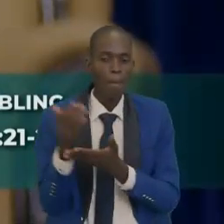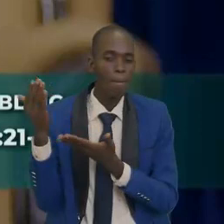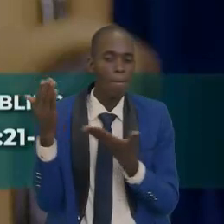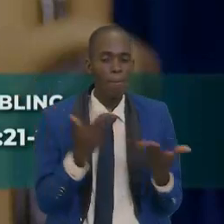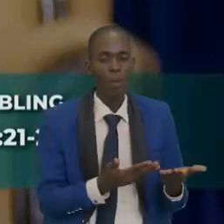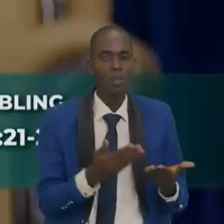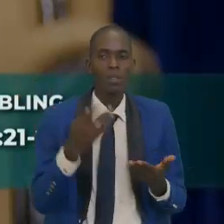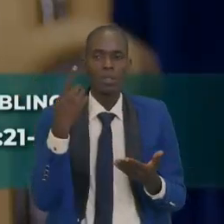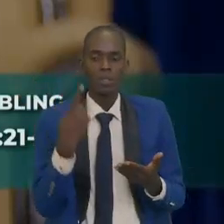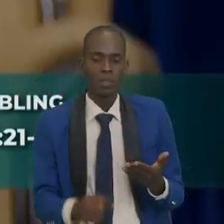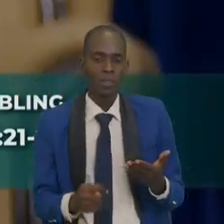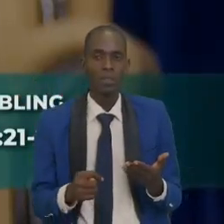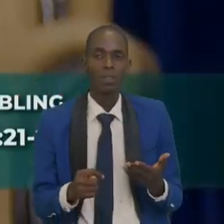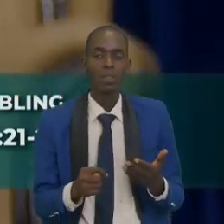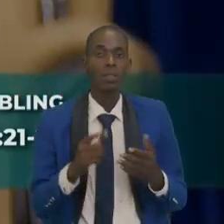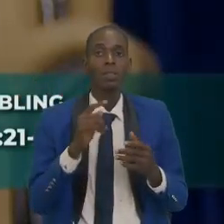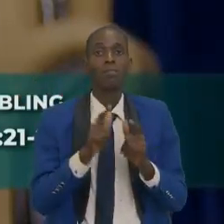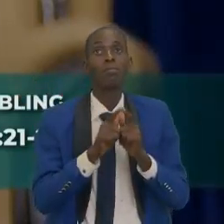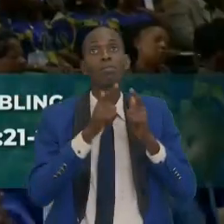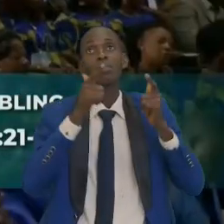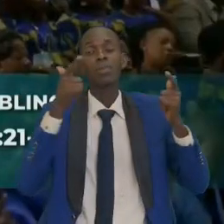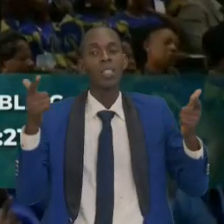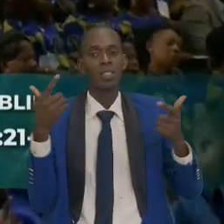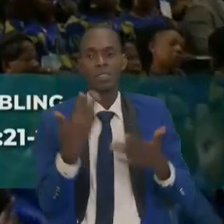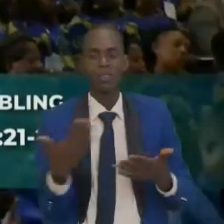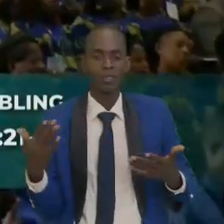extraordinary into his family